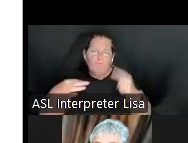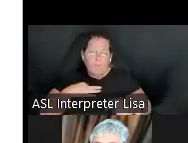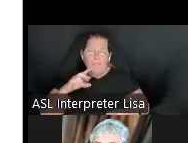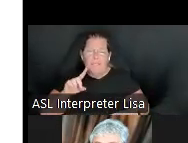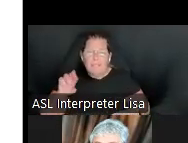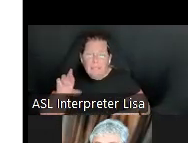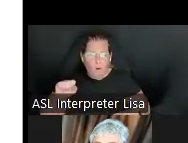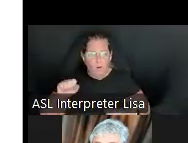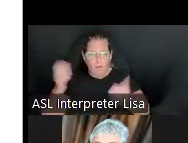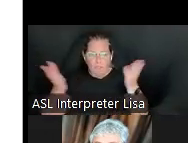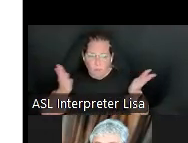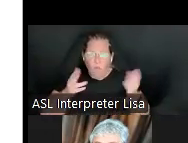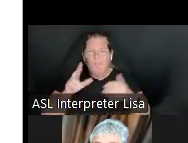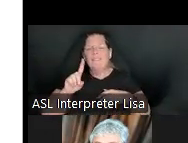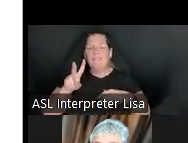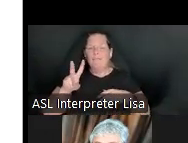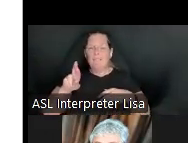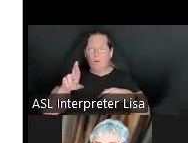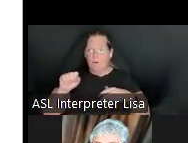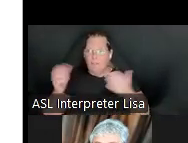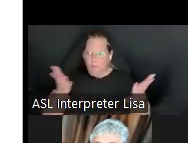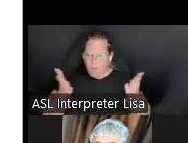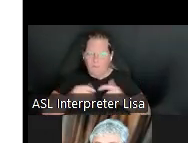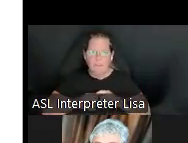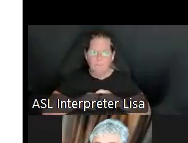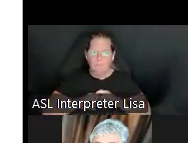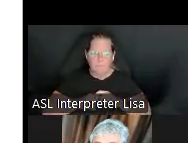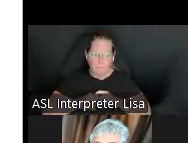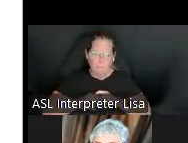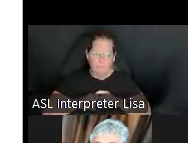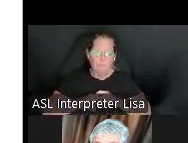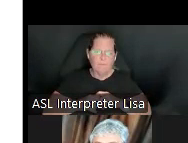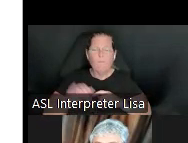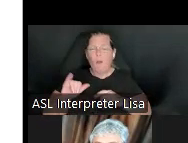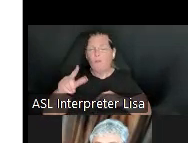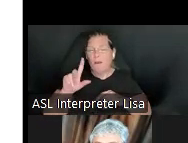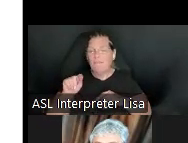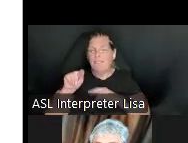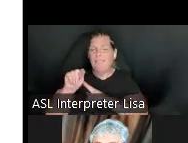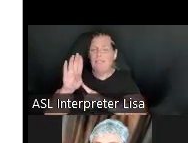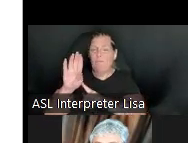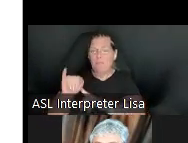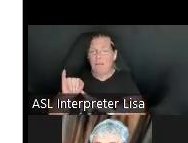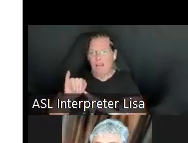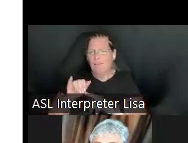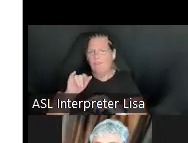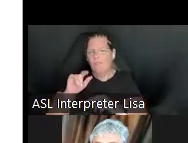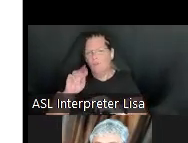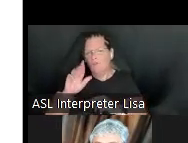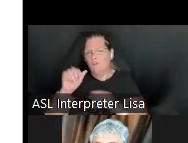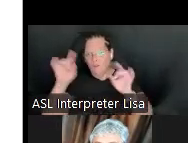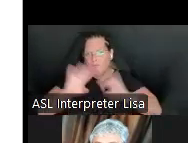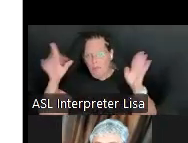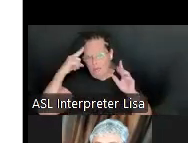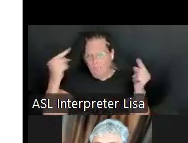DVRS services. We have also the brochure for the TBI fund, and we want to make sure at the end of this presentation that you